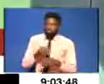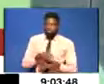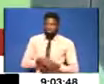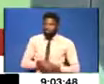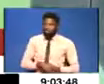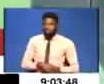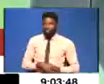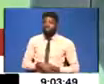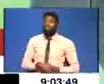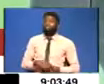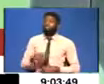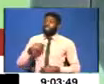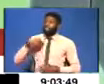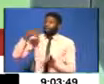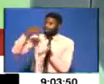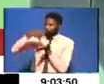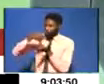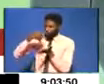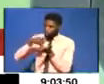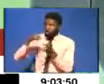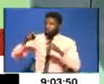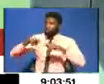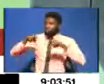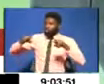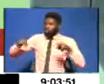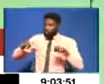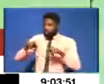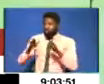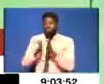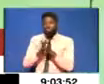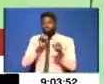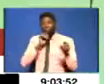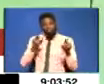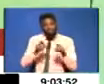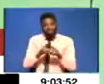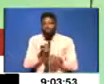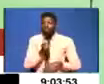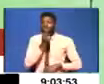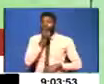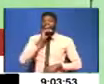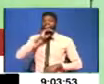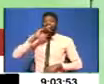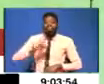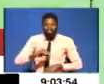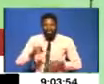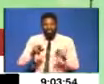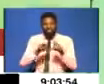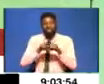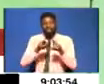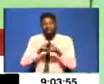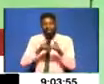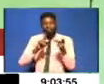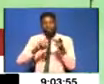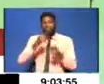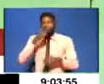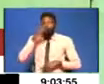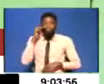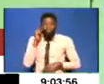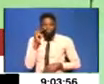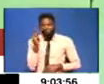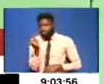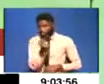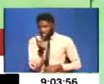na mandugu Gideon Moi, Mheshimiwa Musyoka, Kalonzo, na